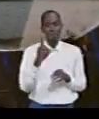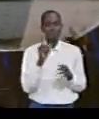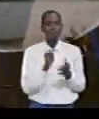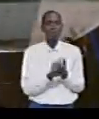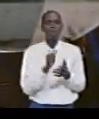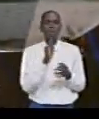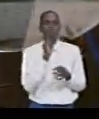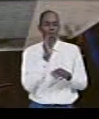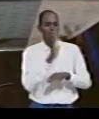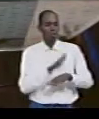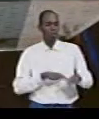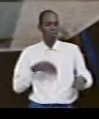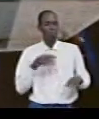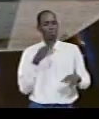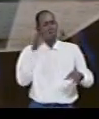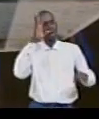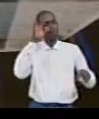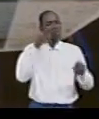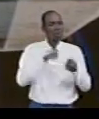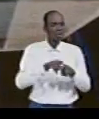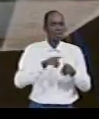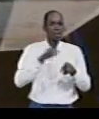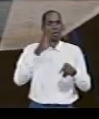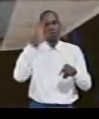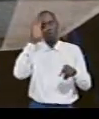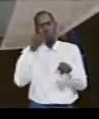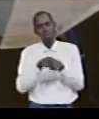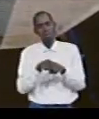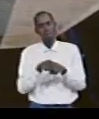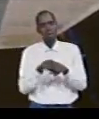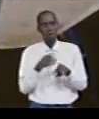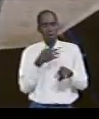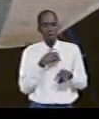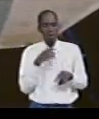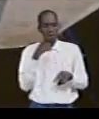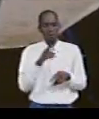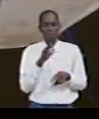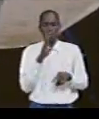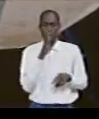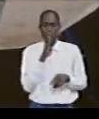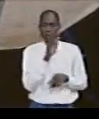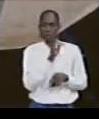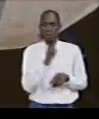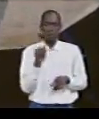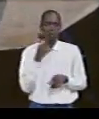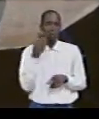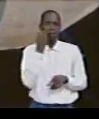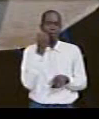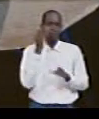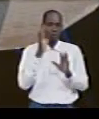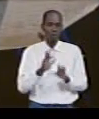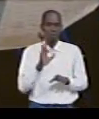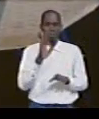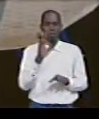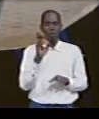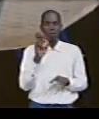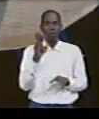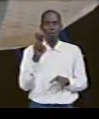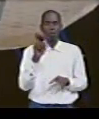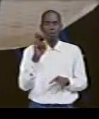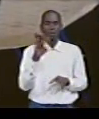a brother be a fornicator, and you know, or covetous, and you know it, or